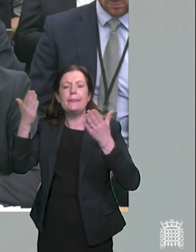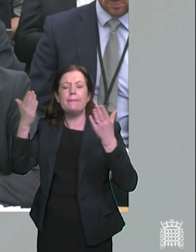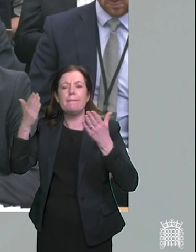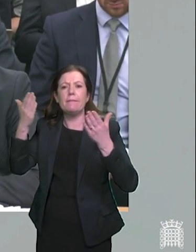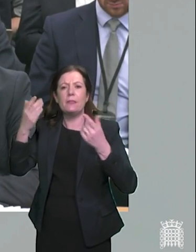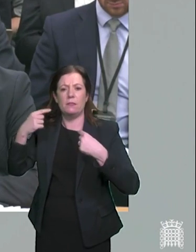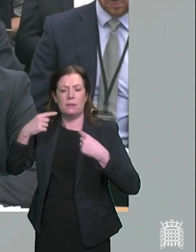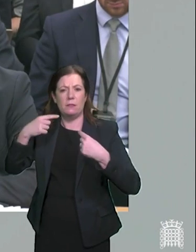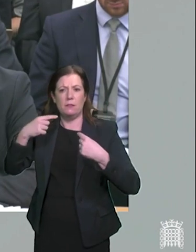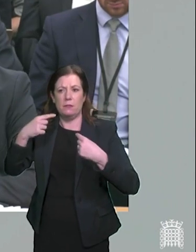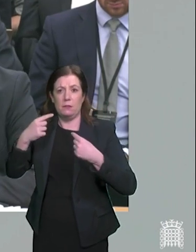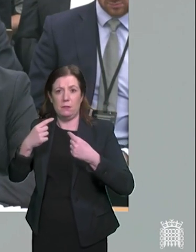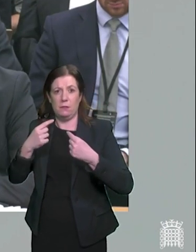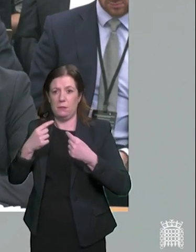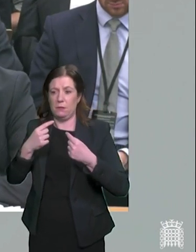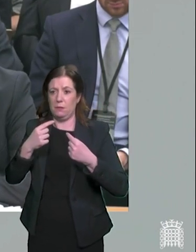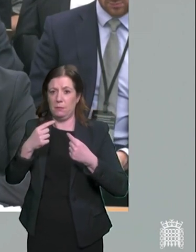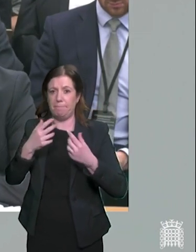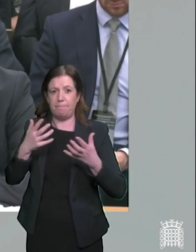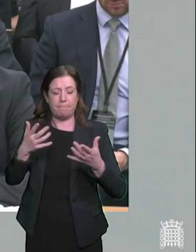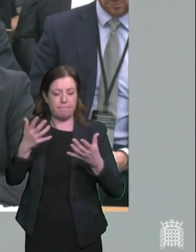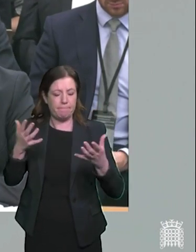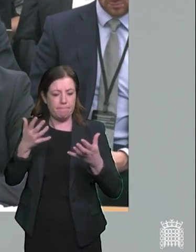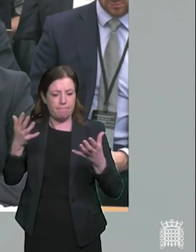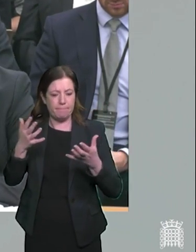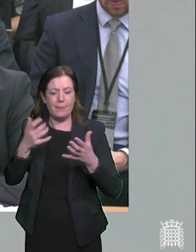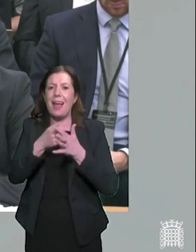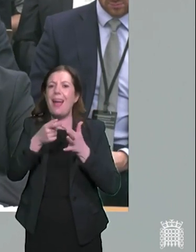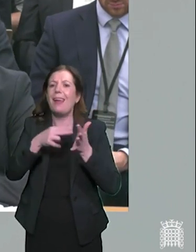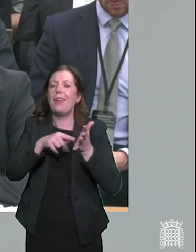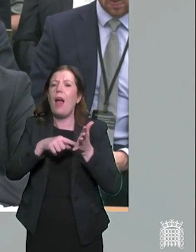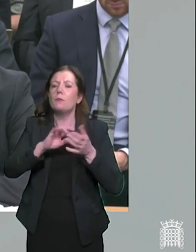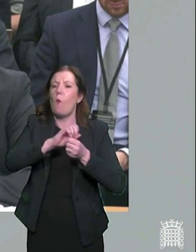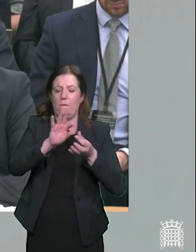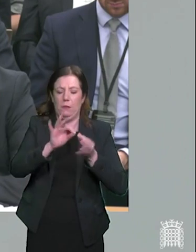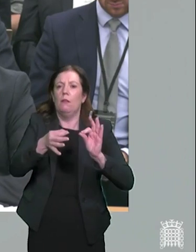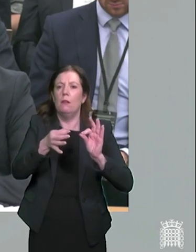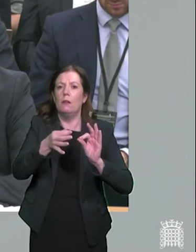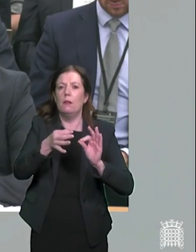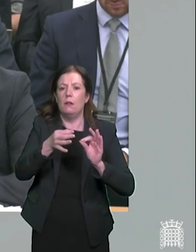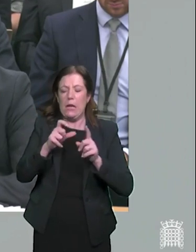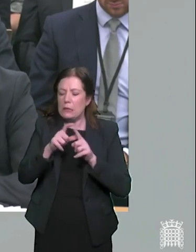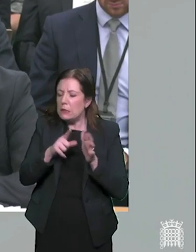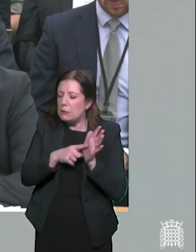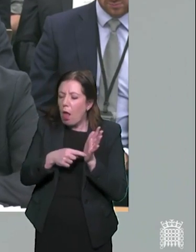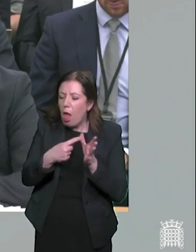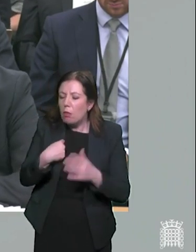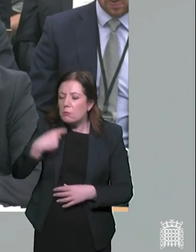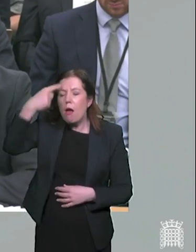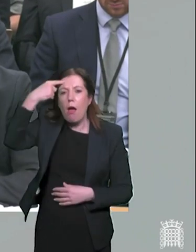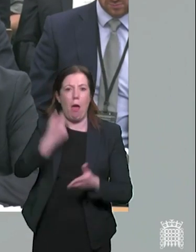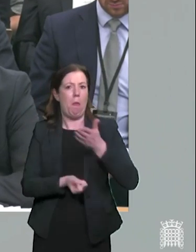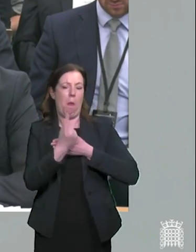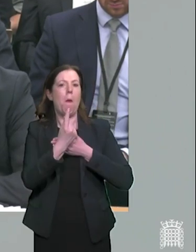when we were dealing not just with the emergence of the Kent variant, with Delta, I think it was,